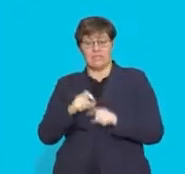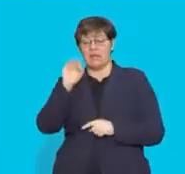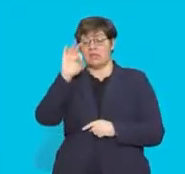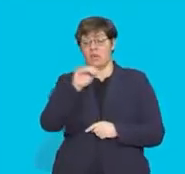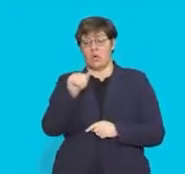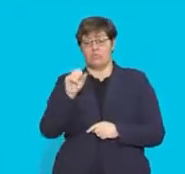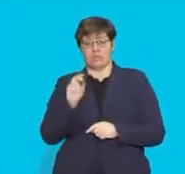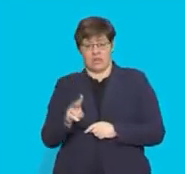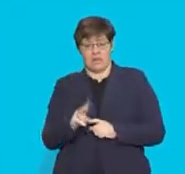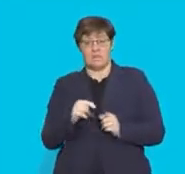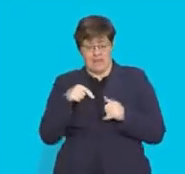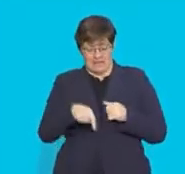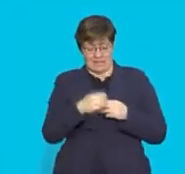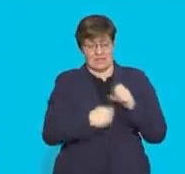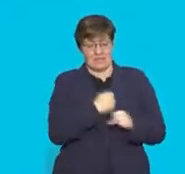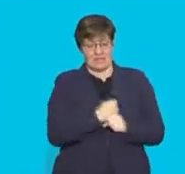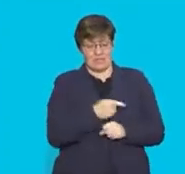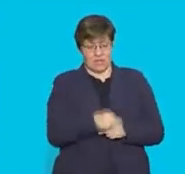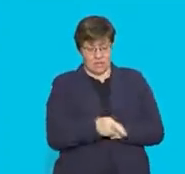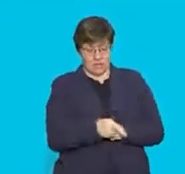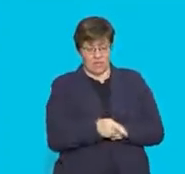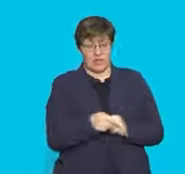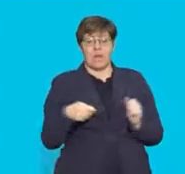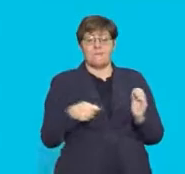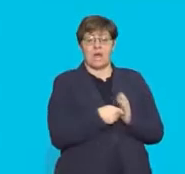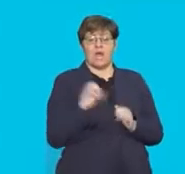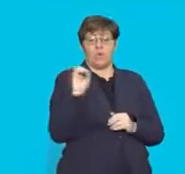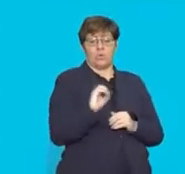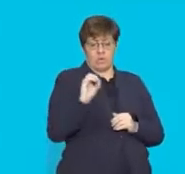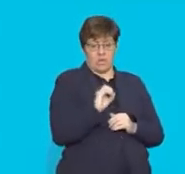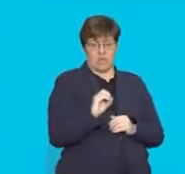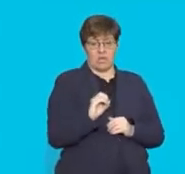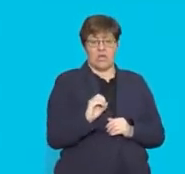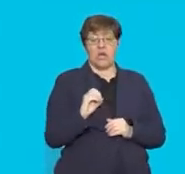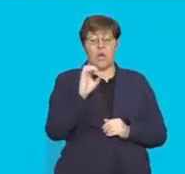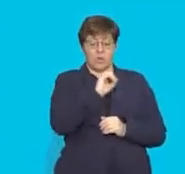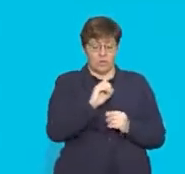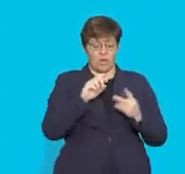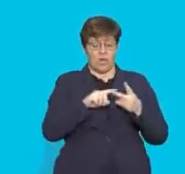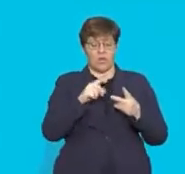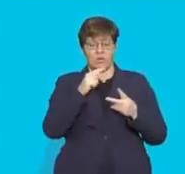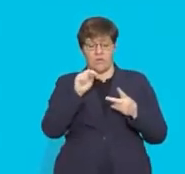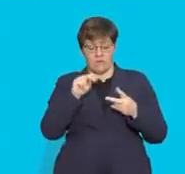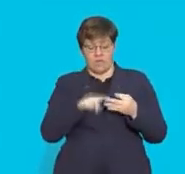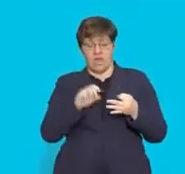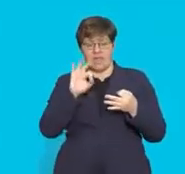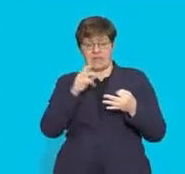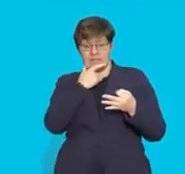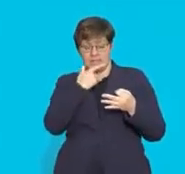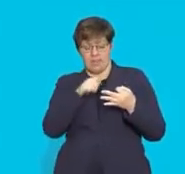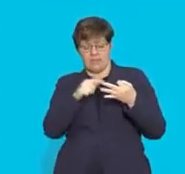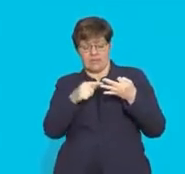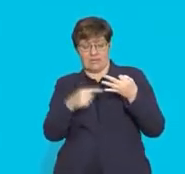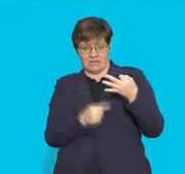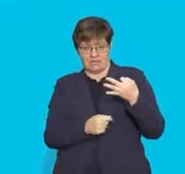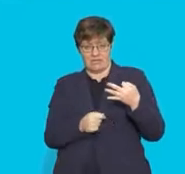was bought. So in this financial year, it was bought in October. So October, November, December, we used it for 3 months,